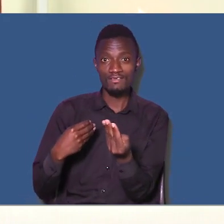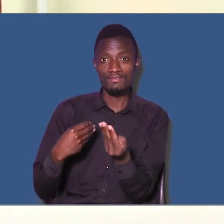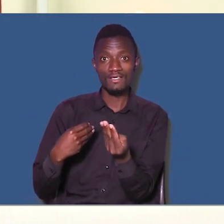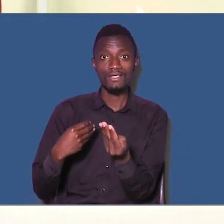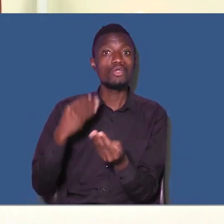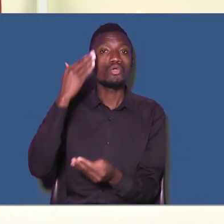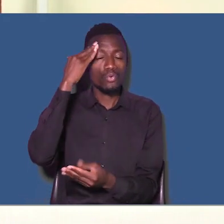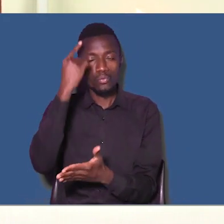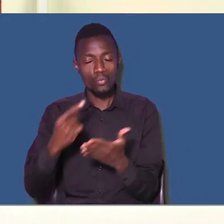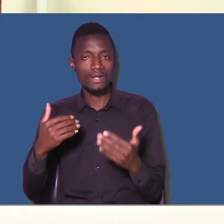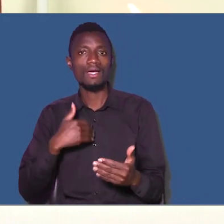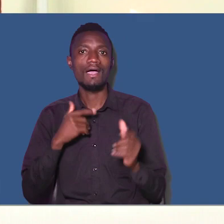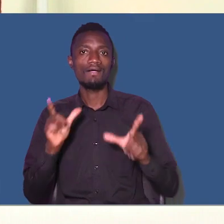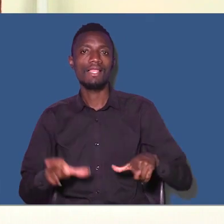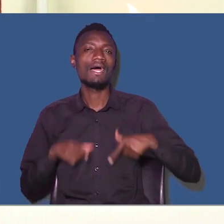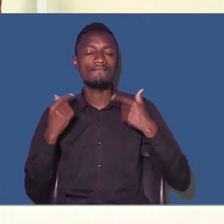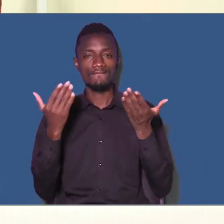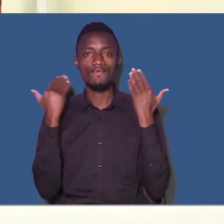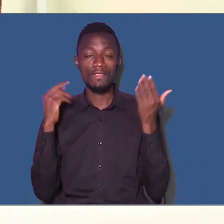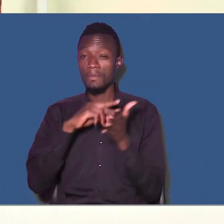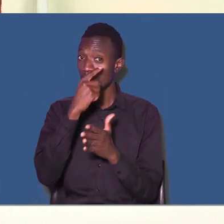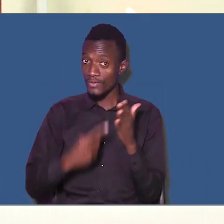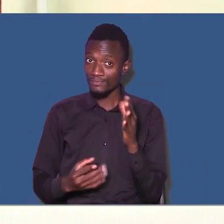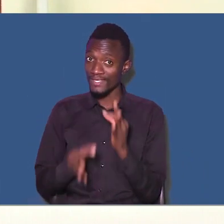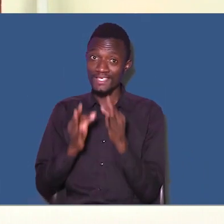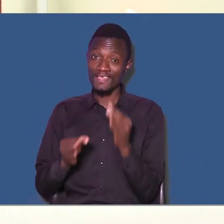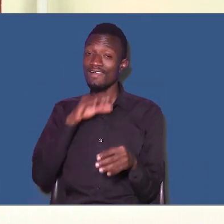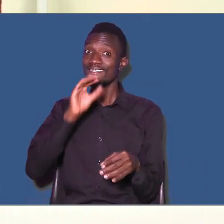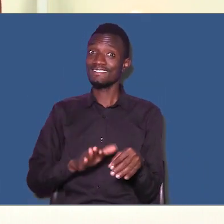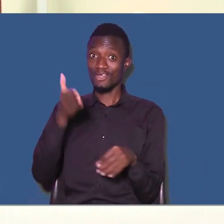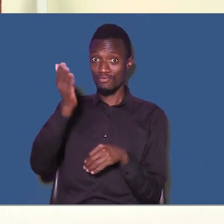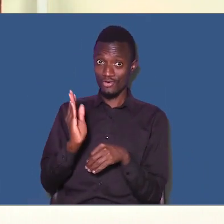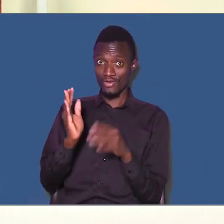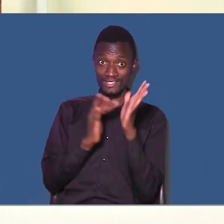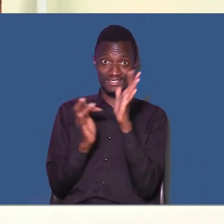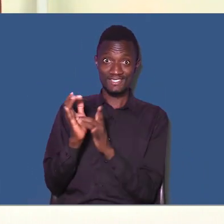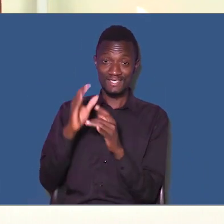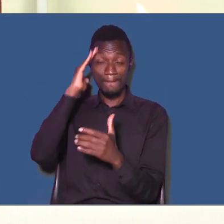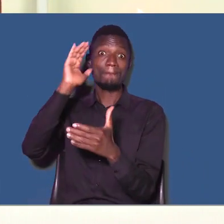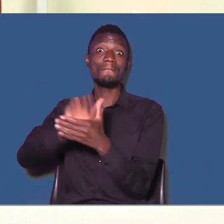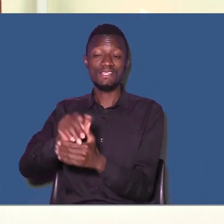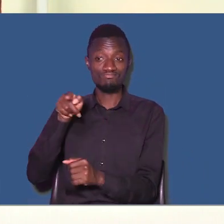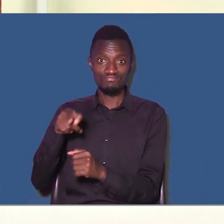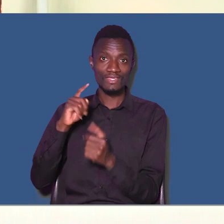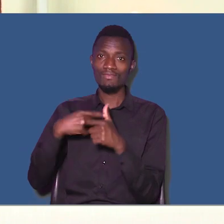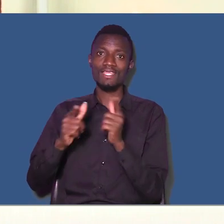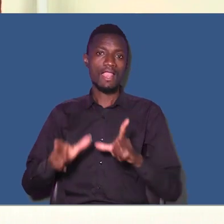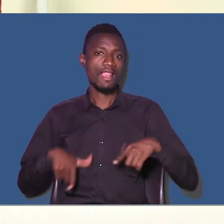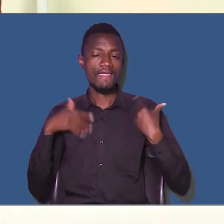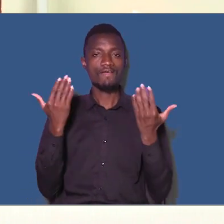eternal life." So whoever believes in God's Son has eternal life. He is all you will